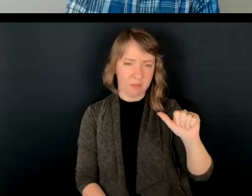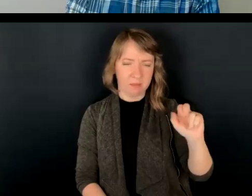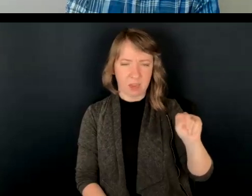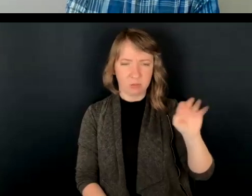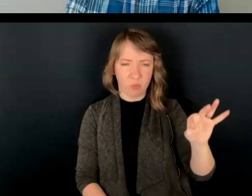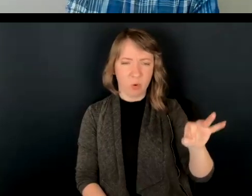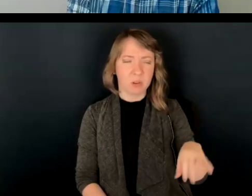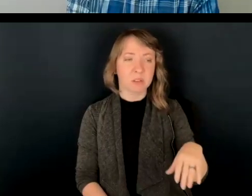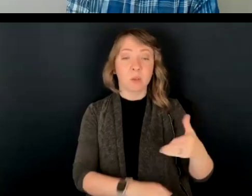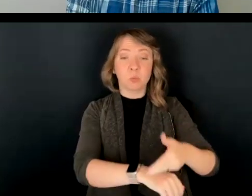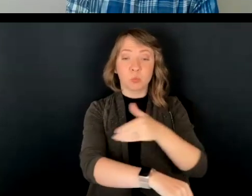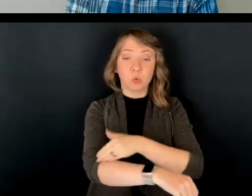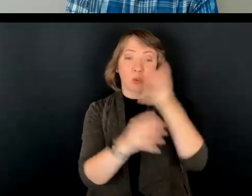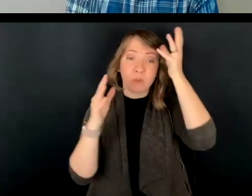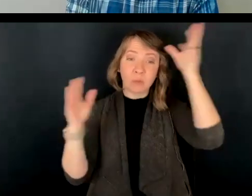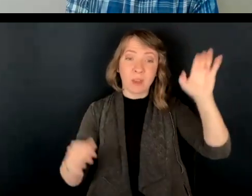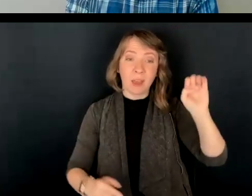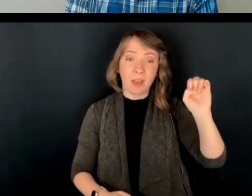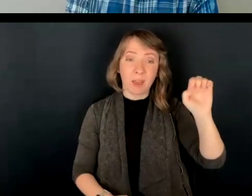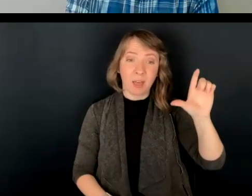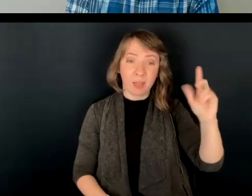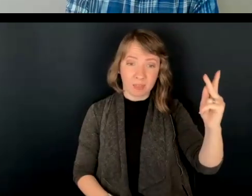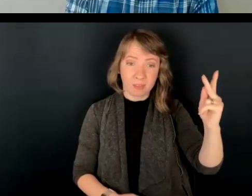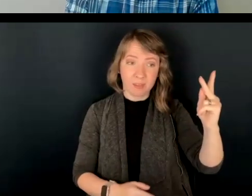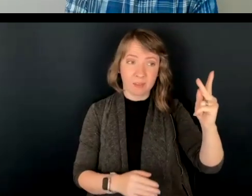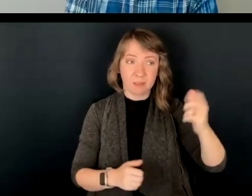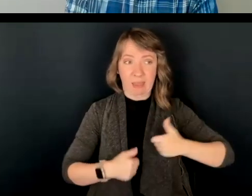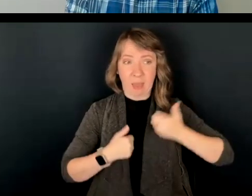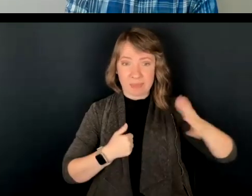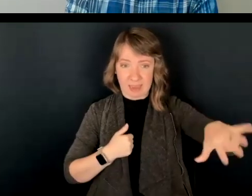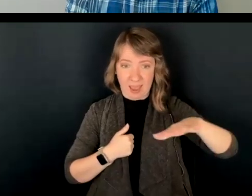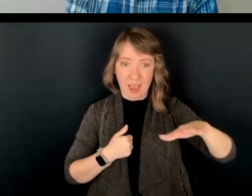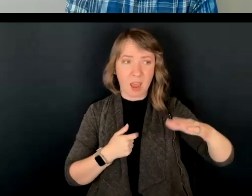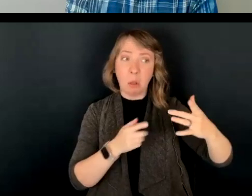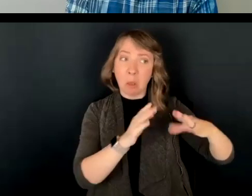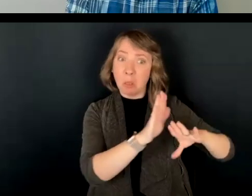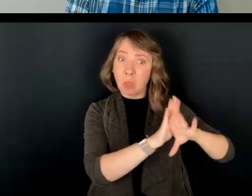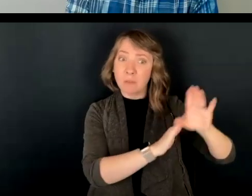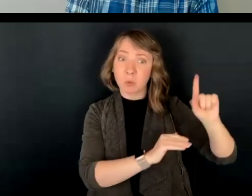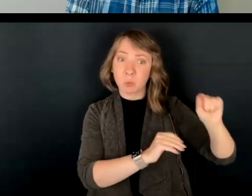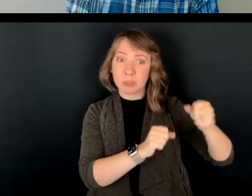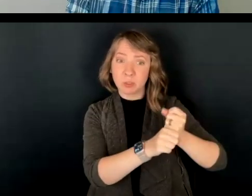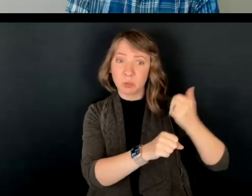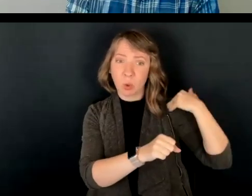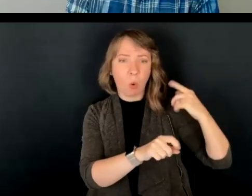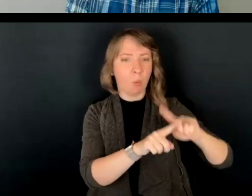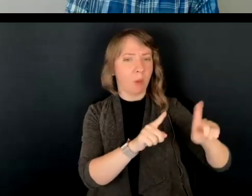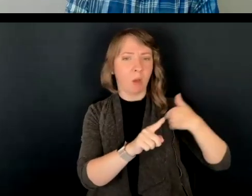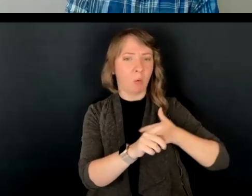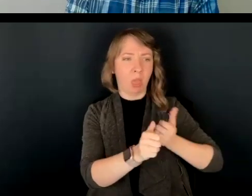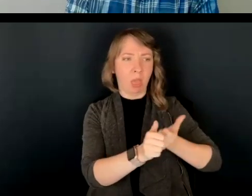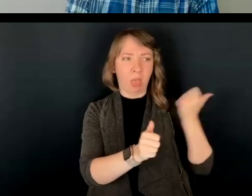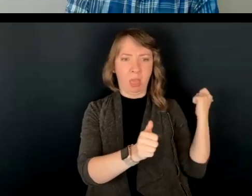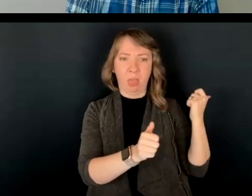the herds that are up there that were introduced about 20 years ago and are thriving, and we're not keeping up with the habitat needs. So the